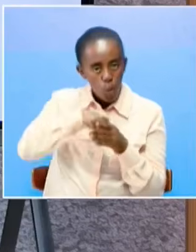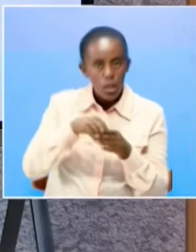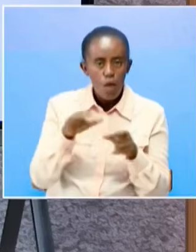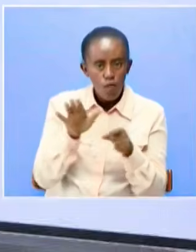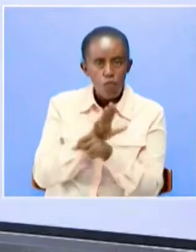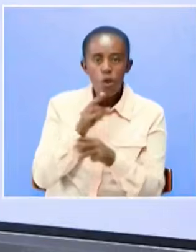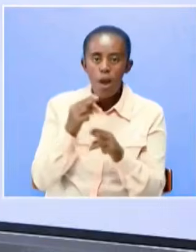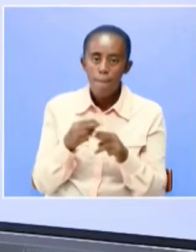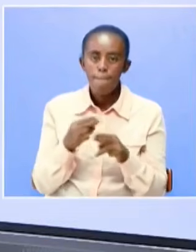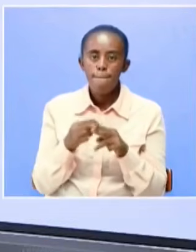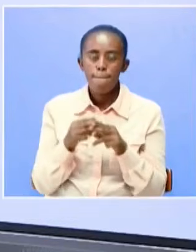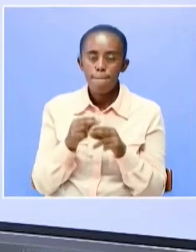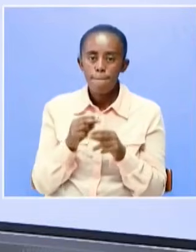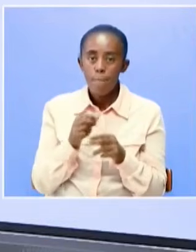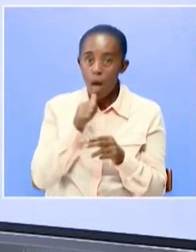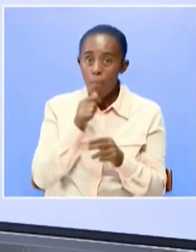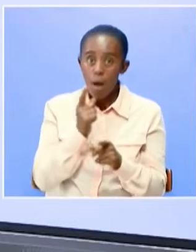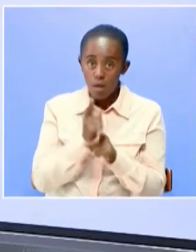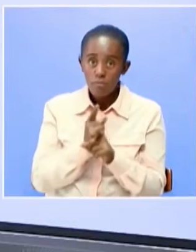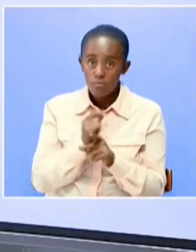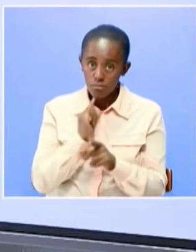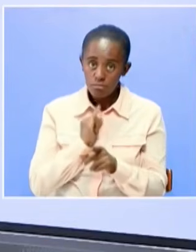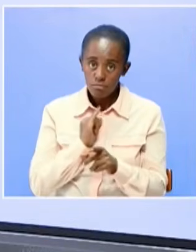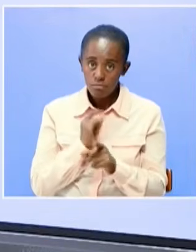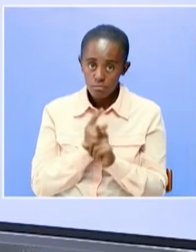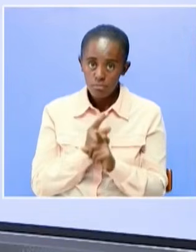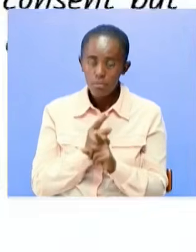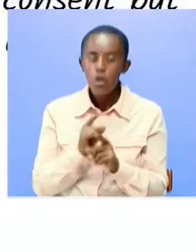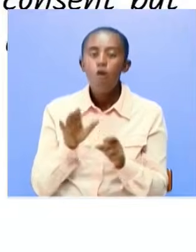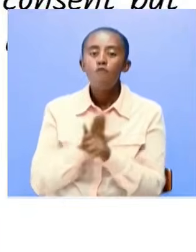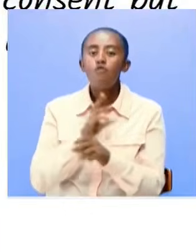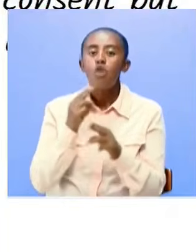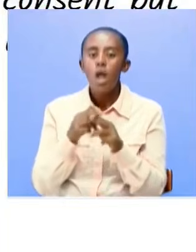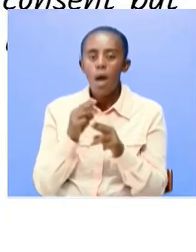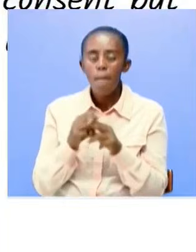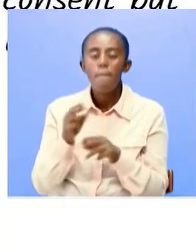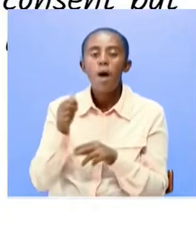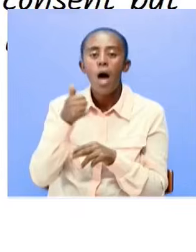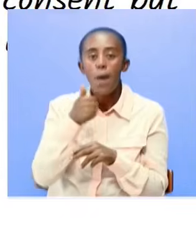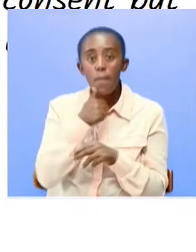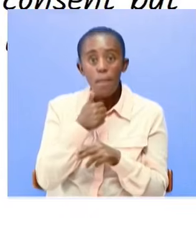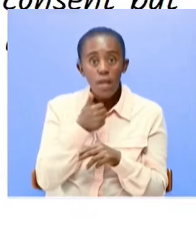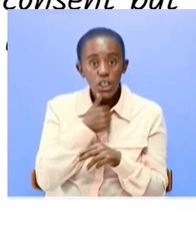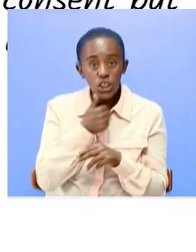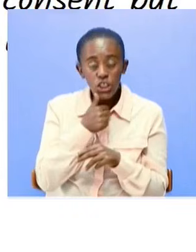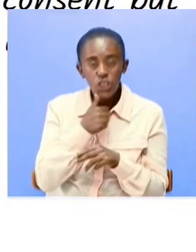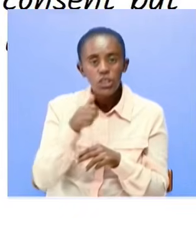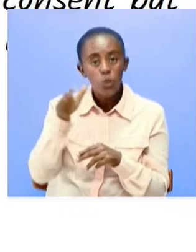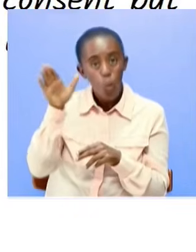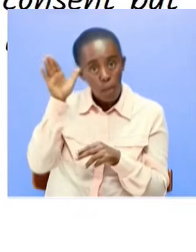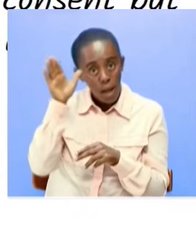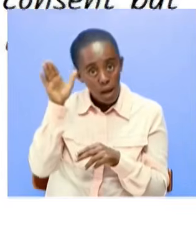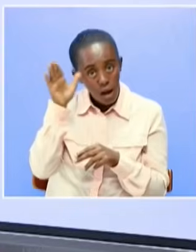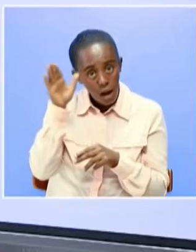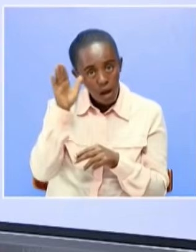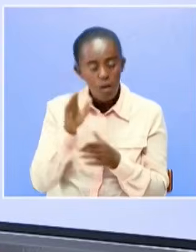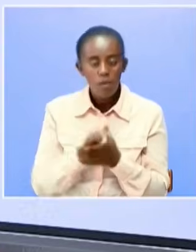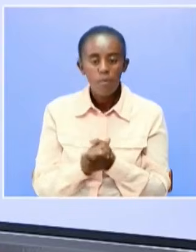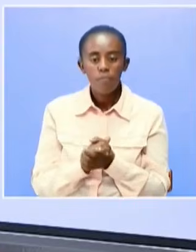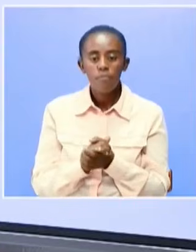name. Am I right? So here, full name. Abebech Gobena